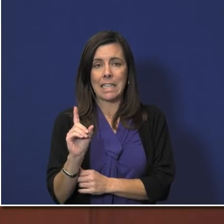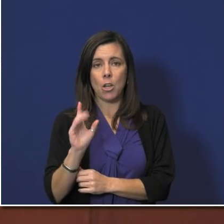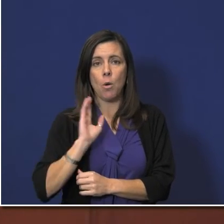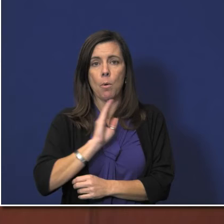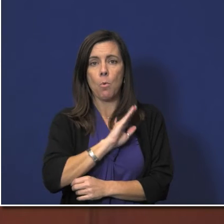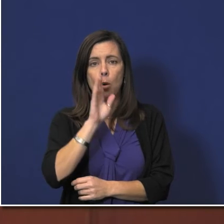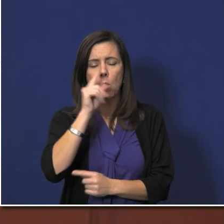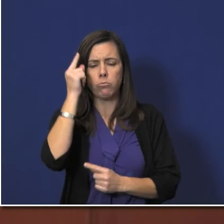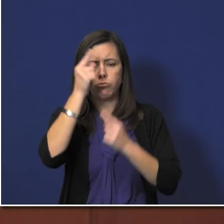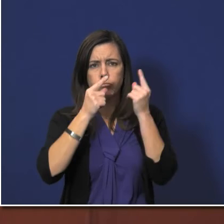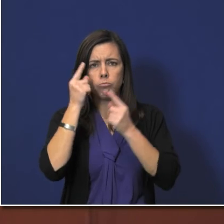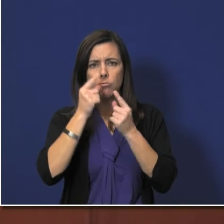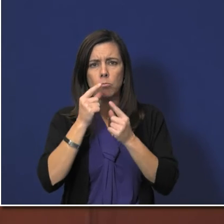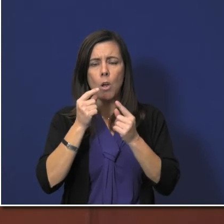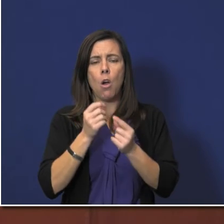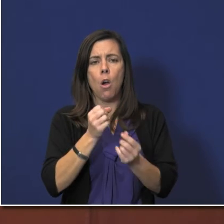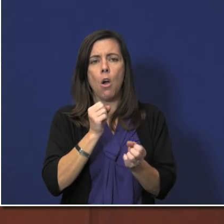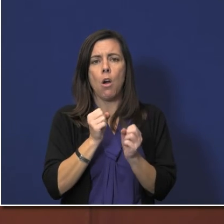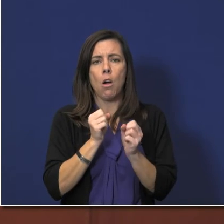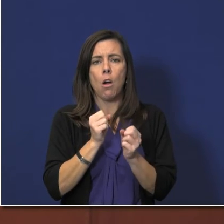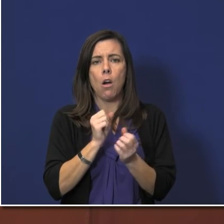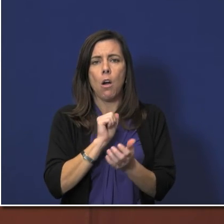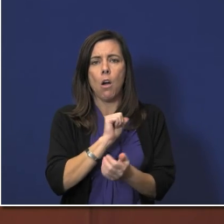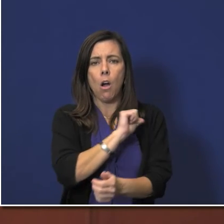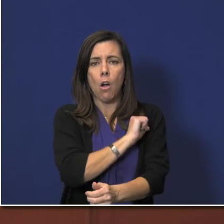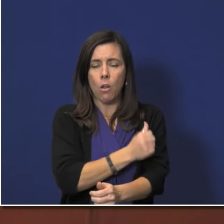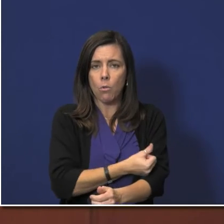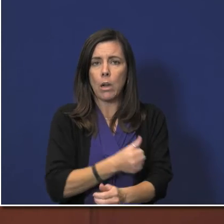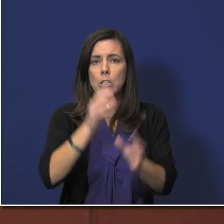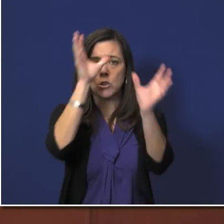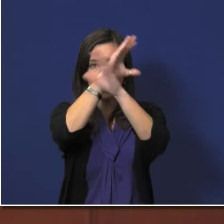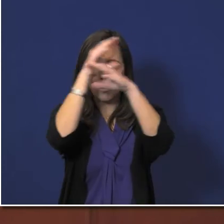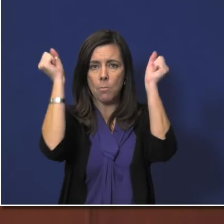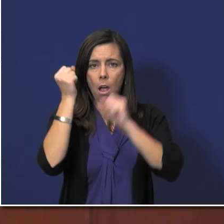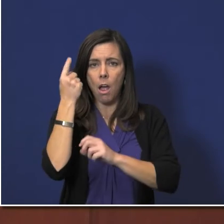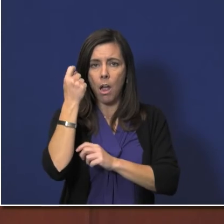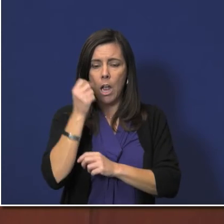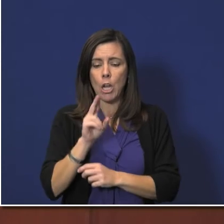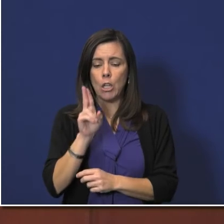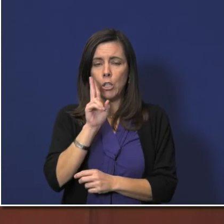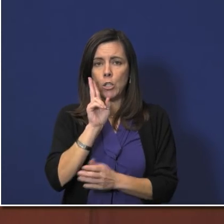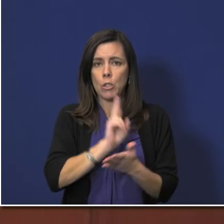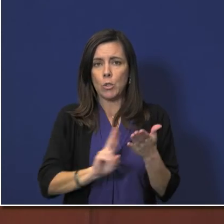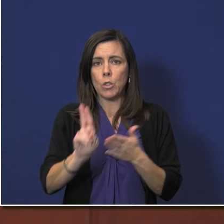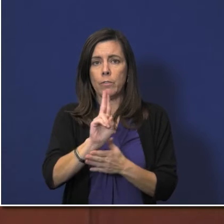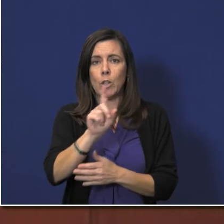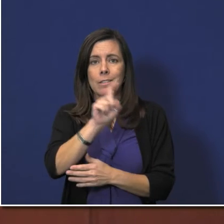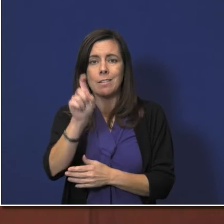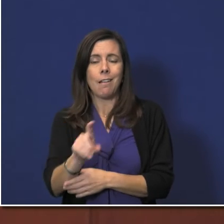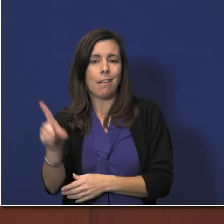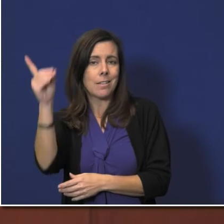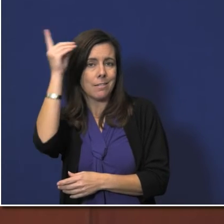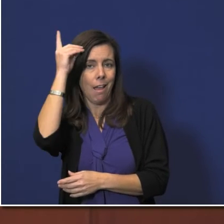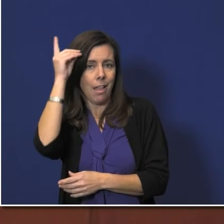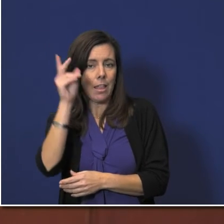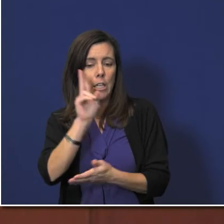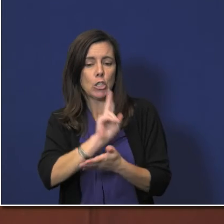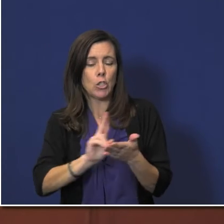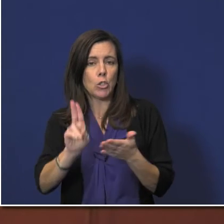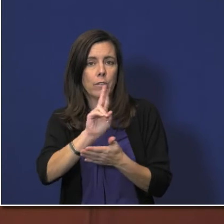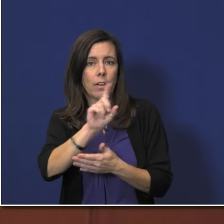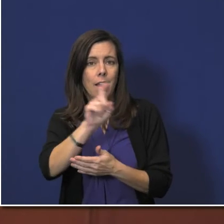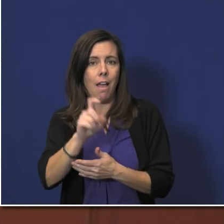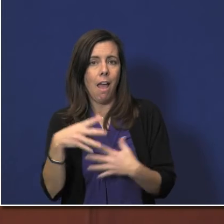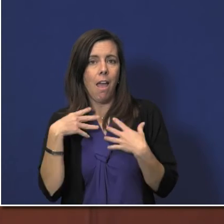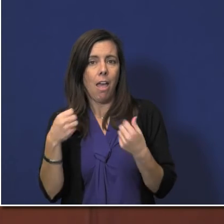the superintendent to execute a memorandum of understanding with the University of Texas at Dallas, University of Texas Health Science Center in